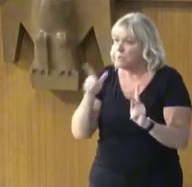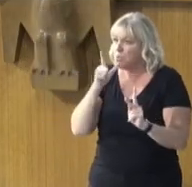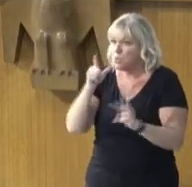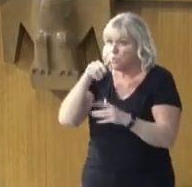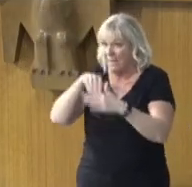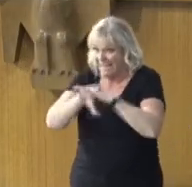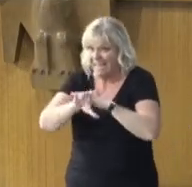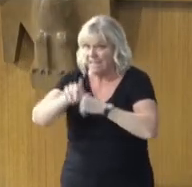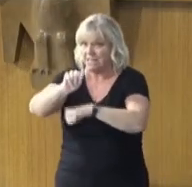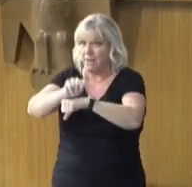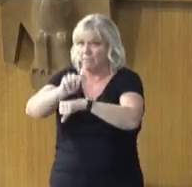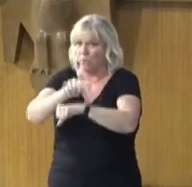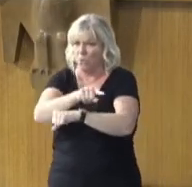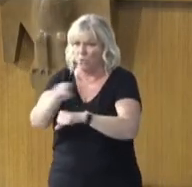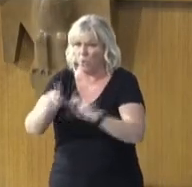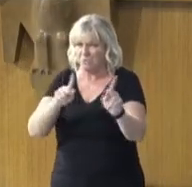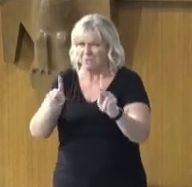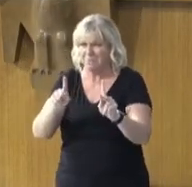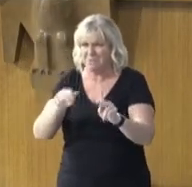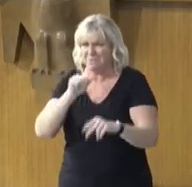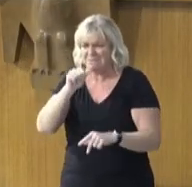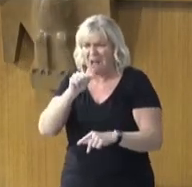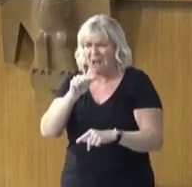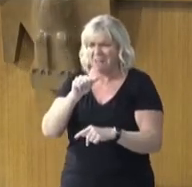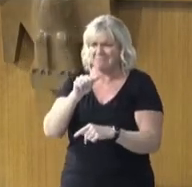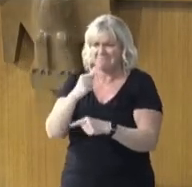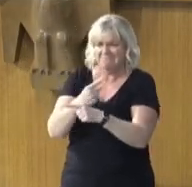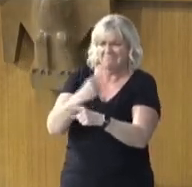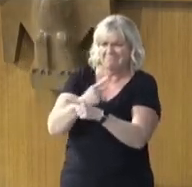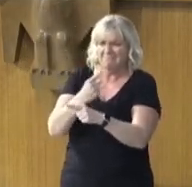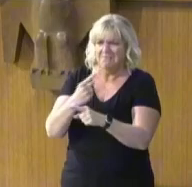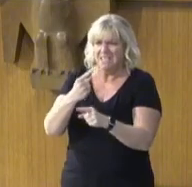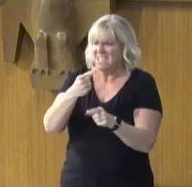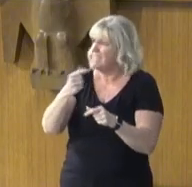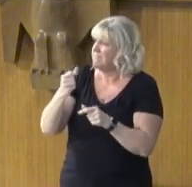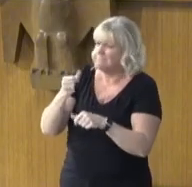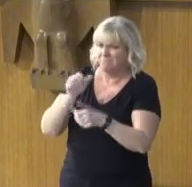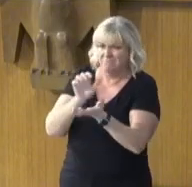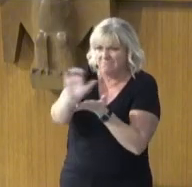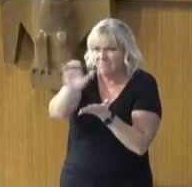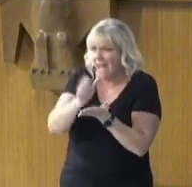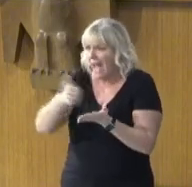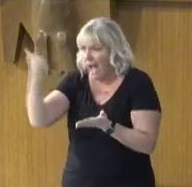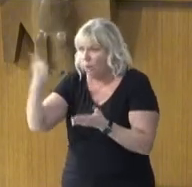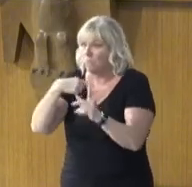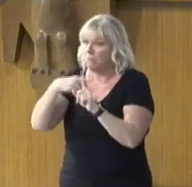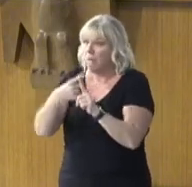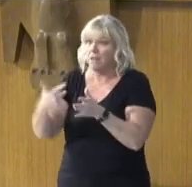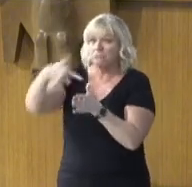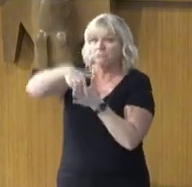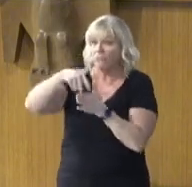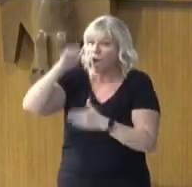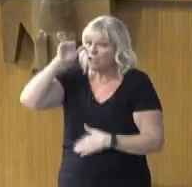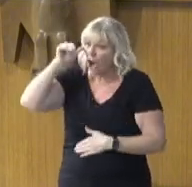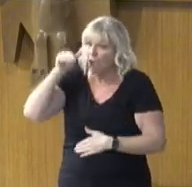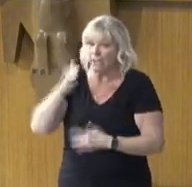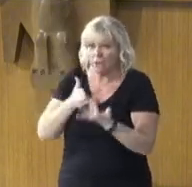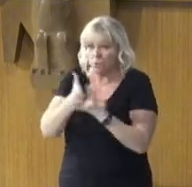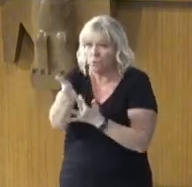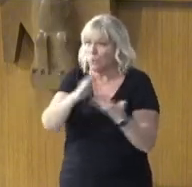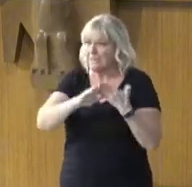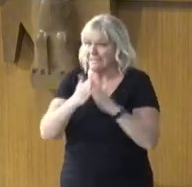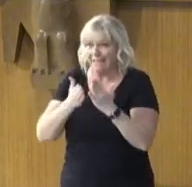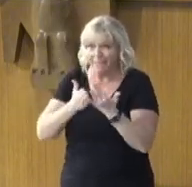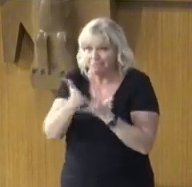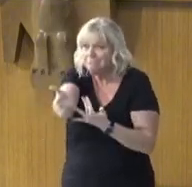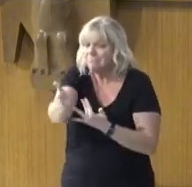and parading through the streets during Passover on a donkey. He was also constantly reinterpreting the law for